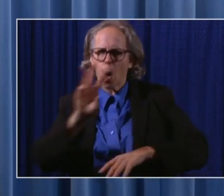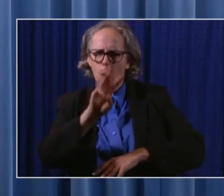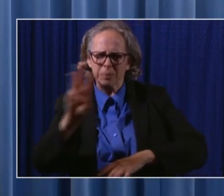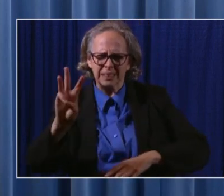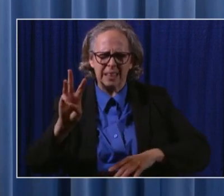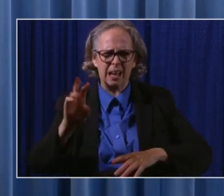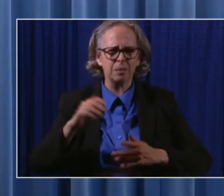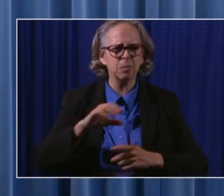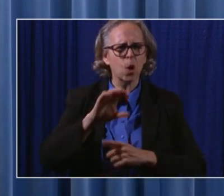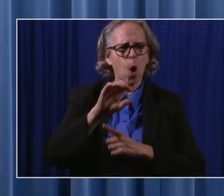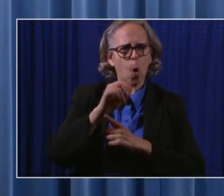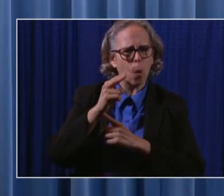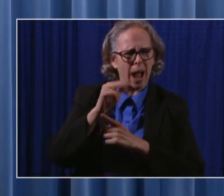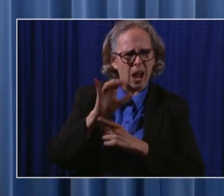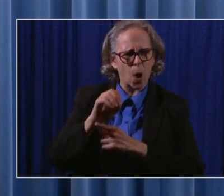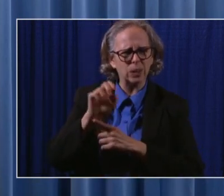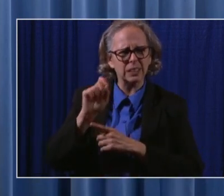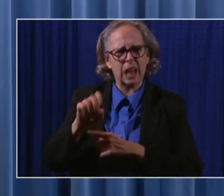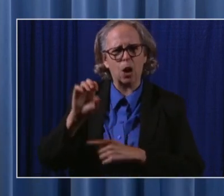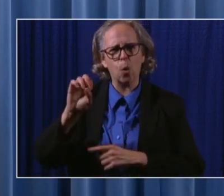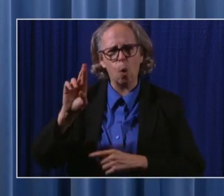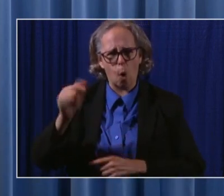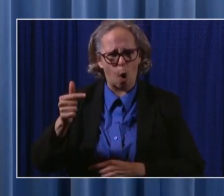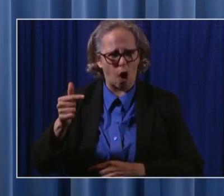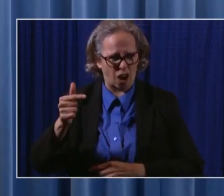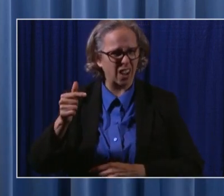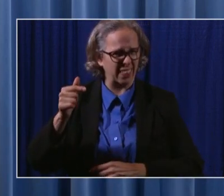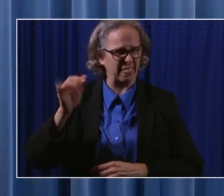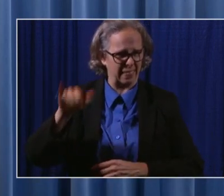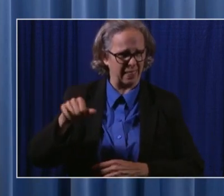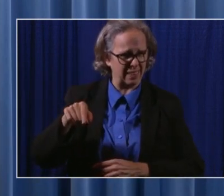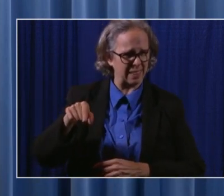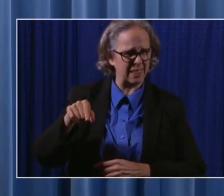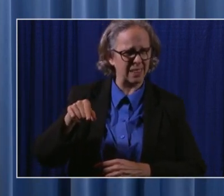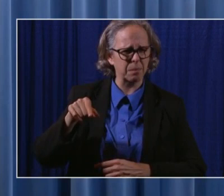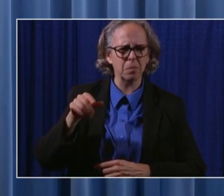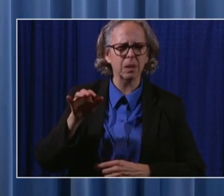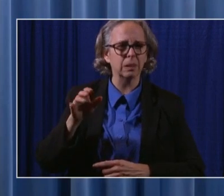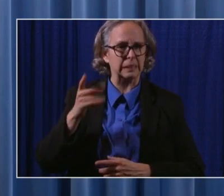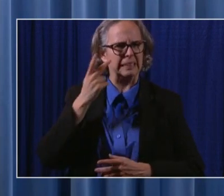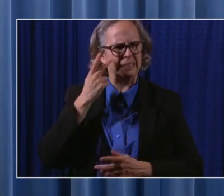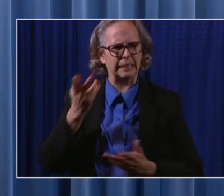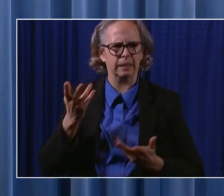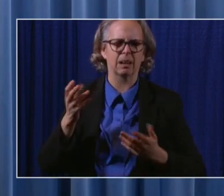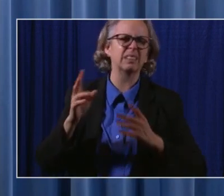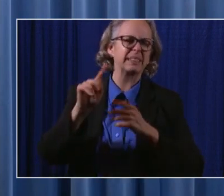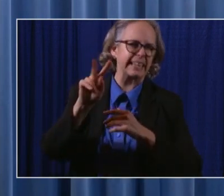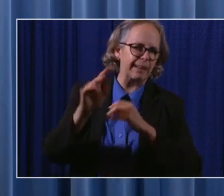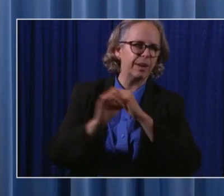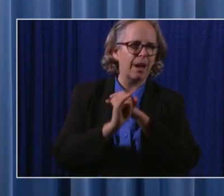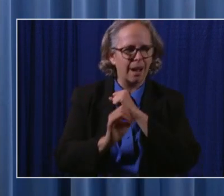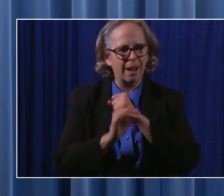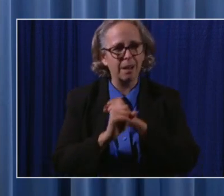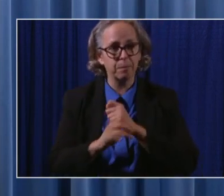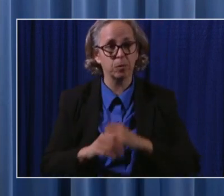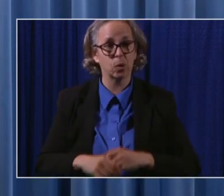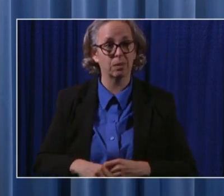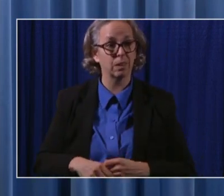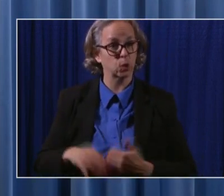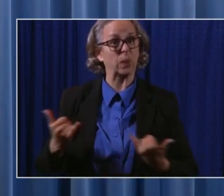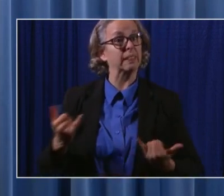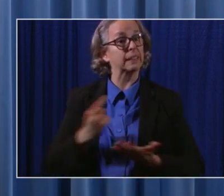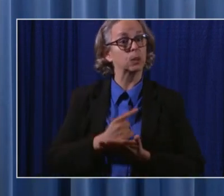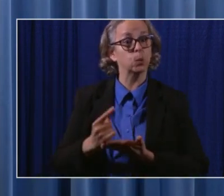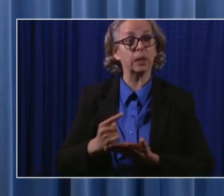ohio.org support local. The campaign has included television ads, which is I see a lot. This week, Tourism Ohio is launching a